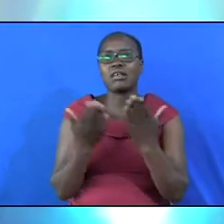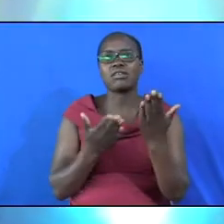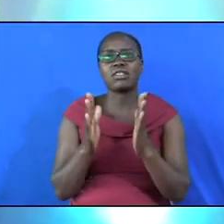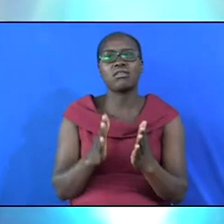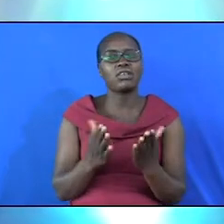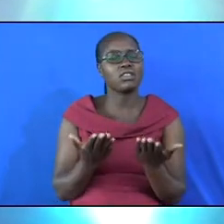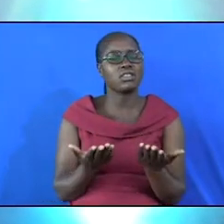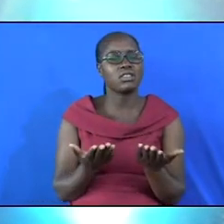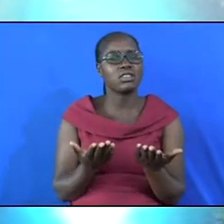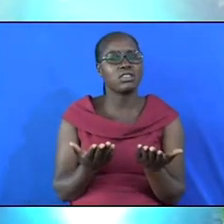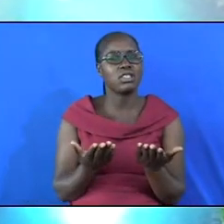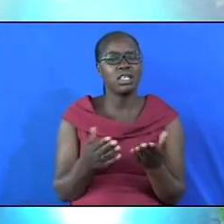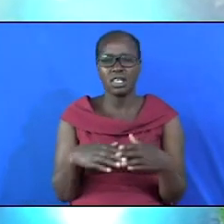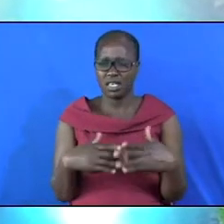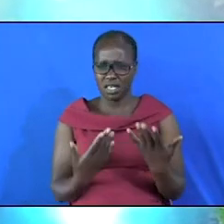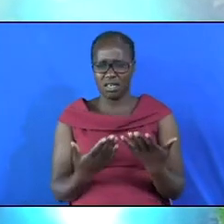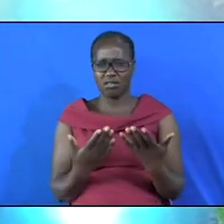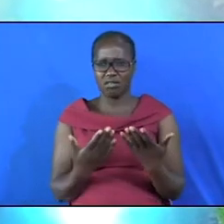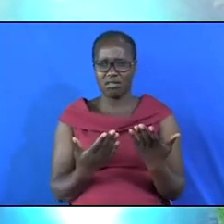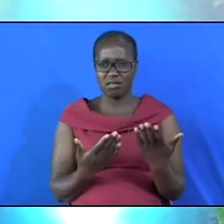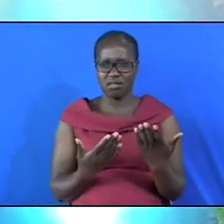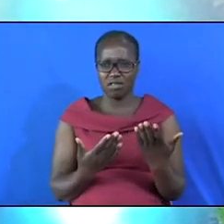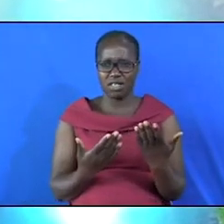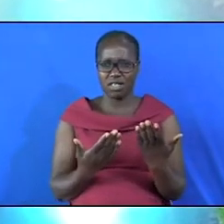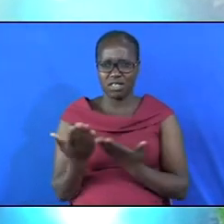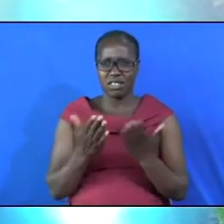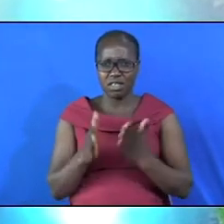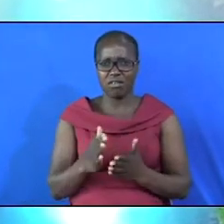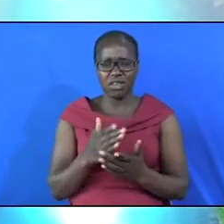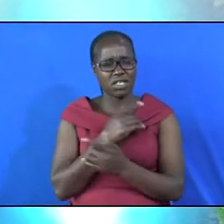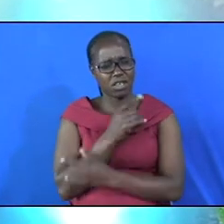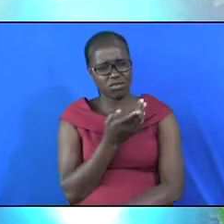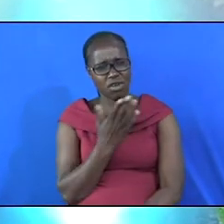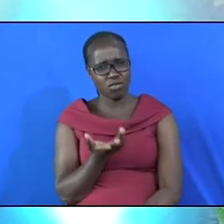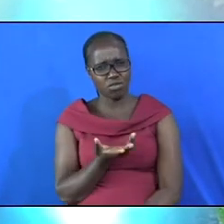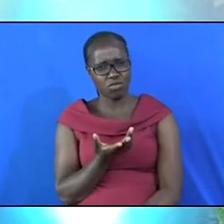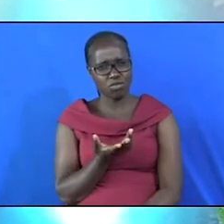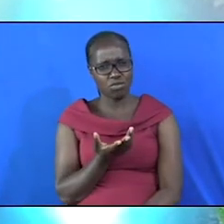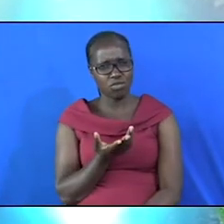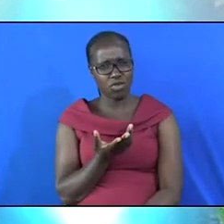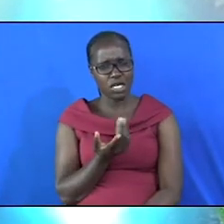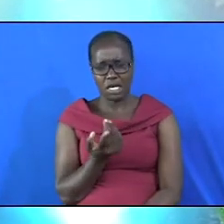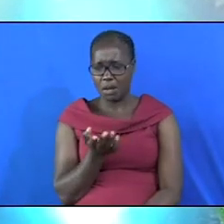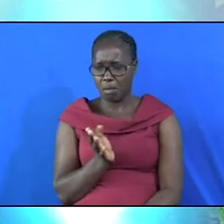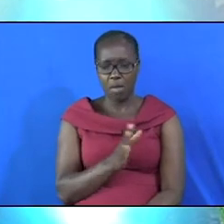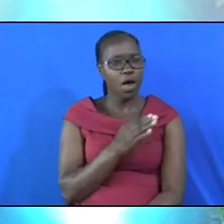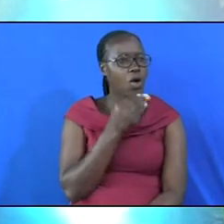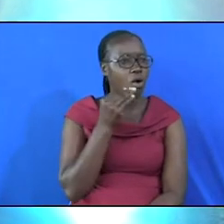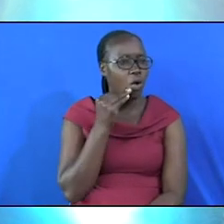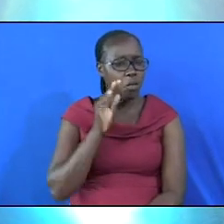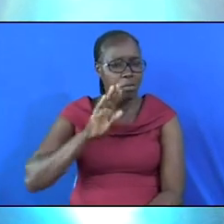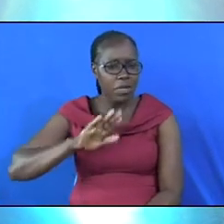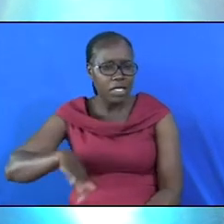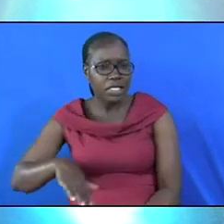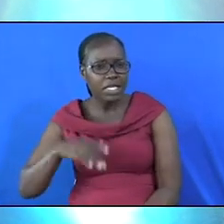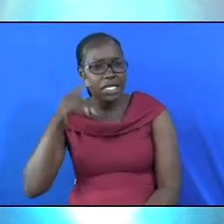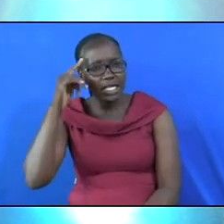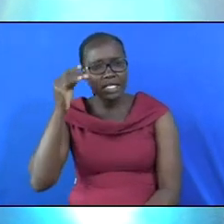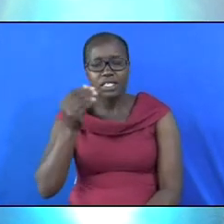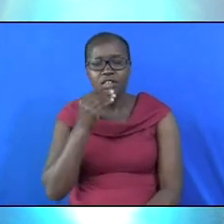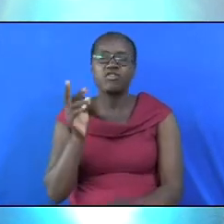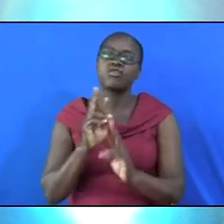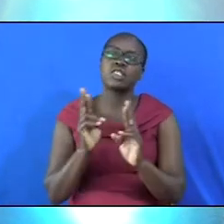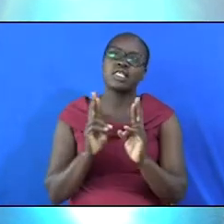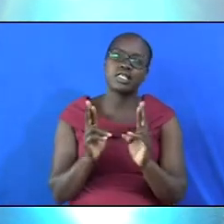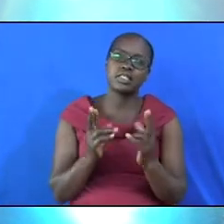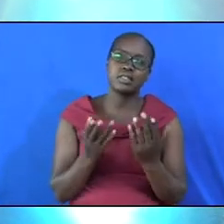So I was wondering, how can house manager slap him? They came back home late, thinking the food was